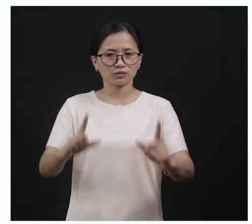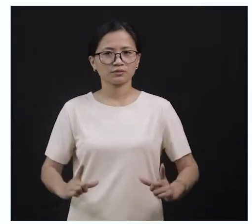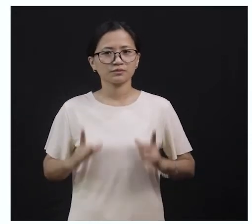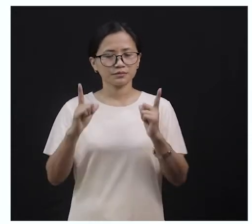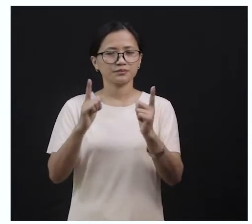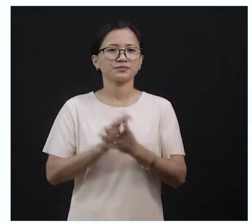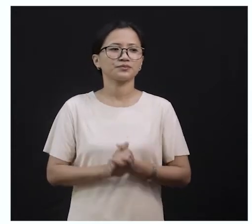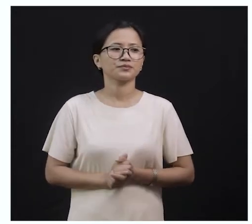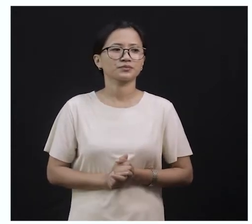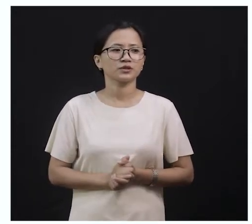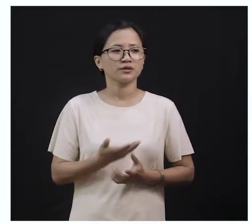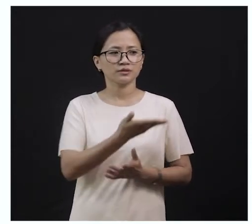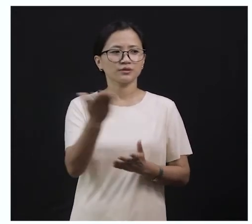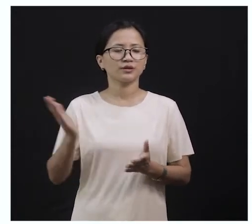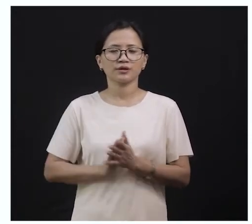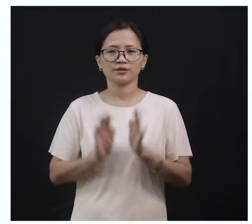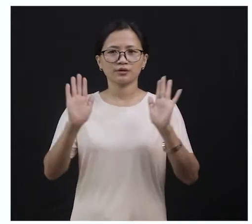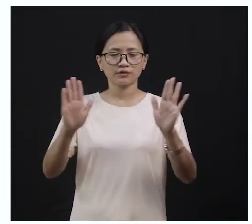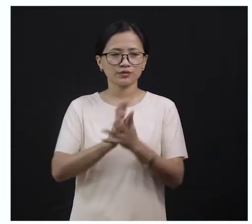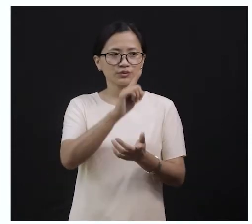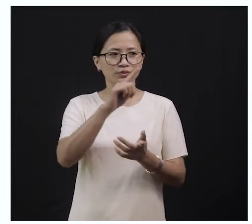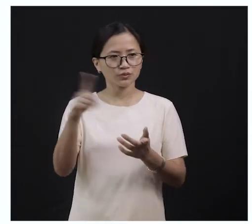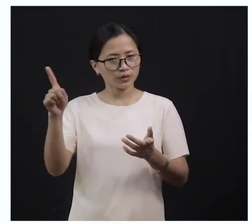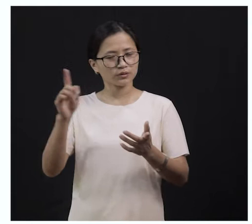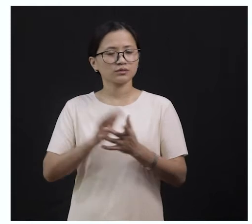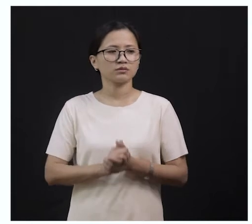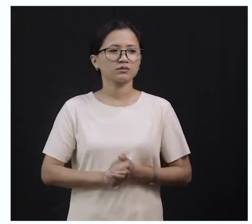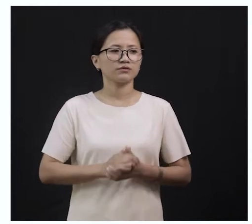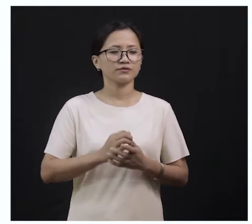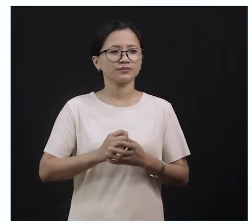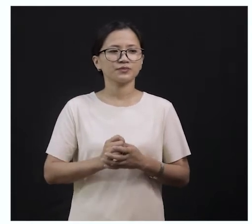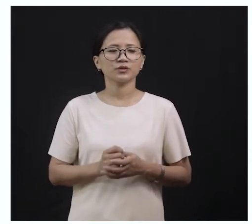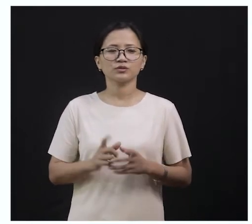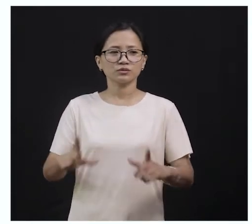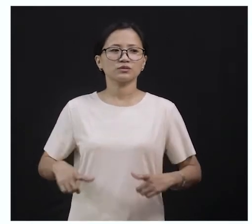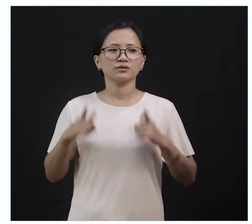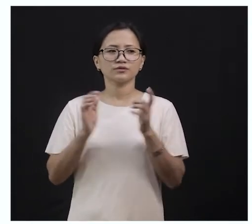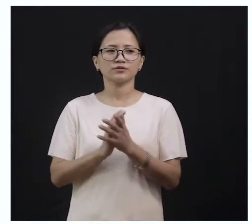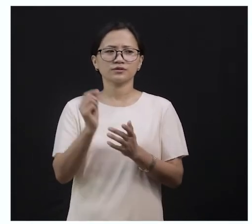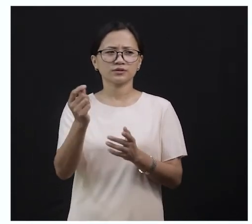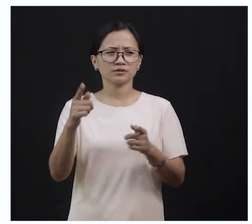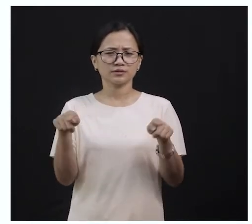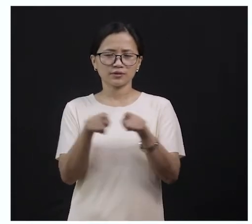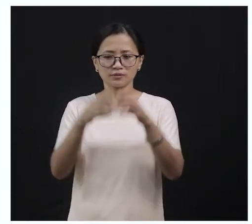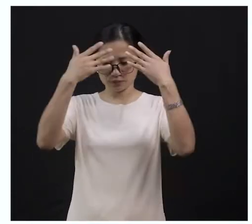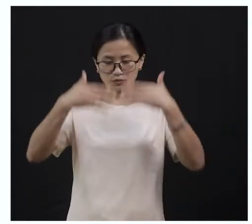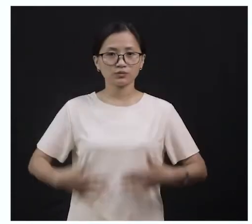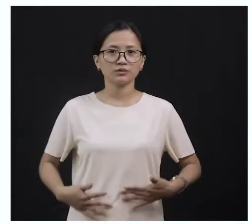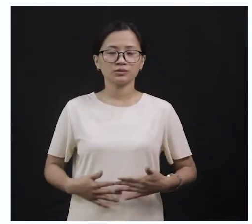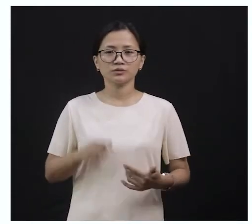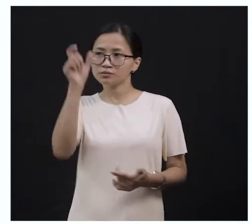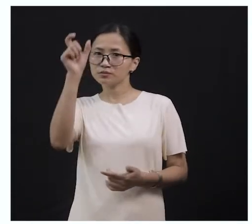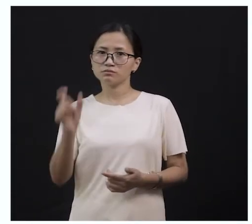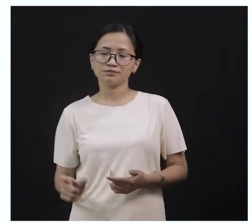they have the right to live just like human, right? They also have a purpose to live on this earth. So, they have the right to